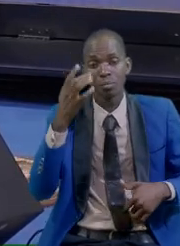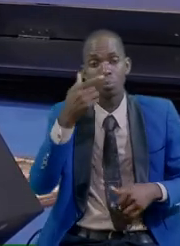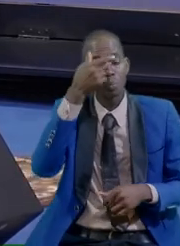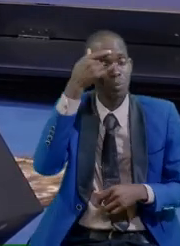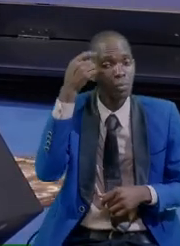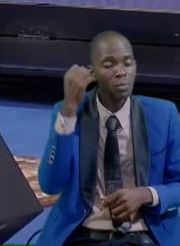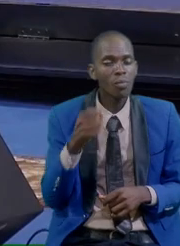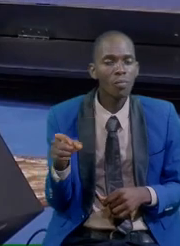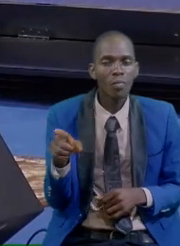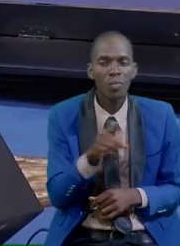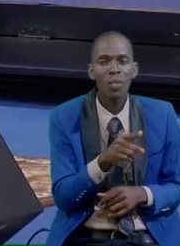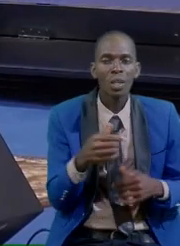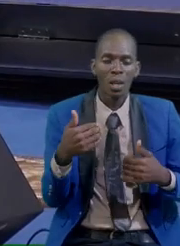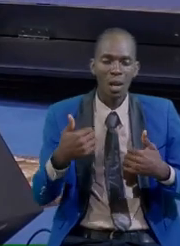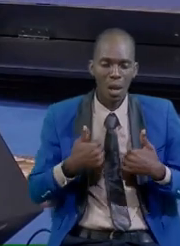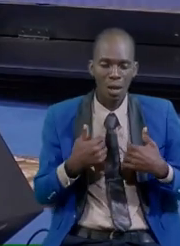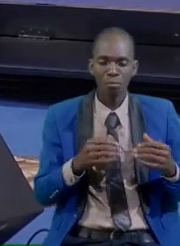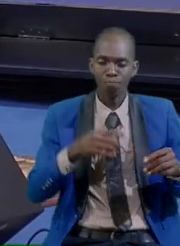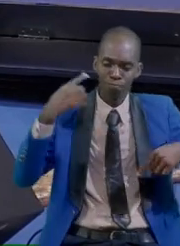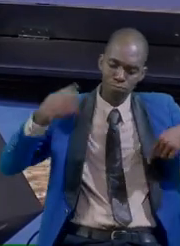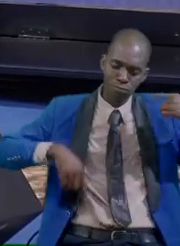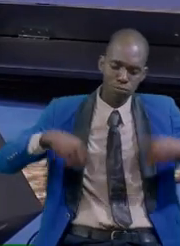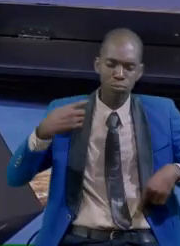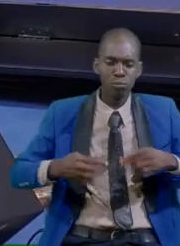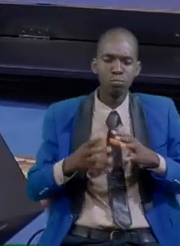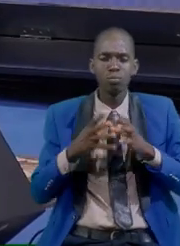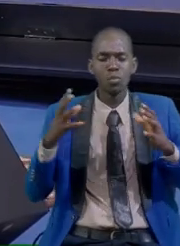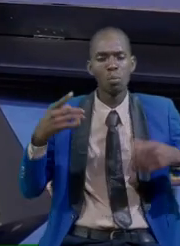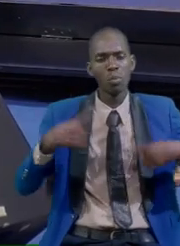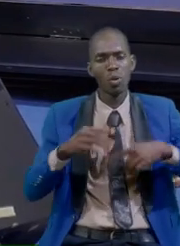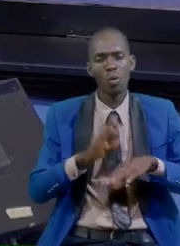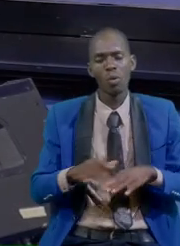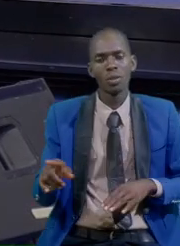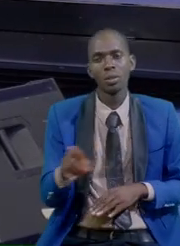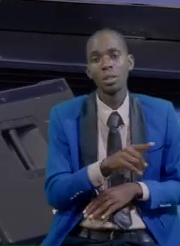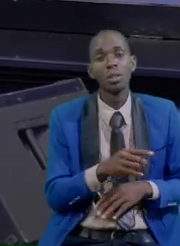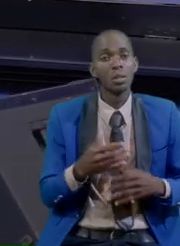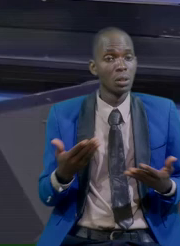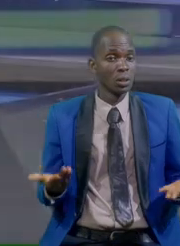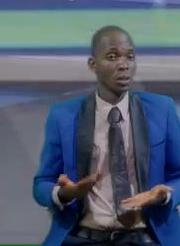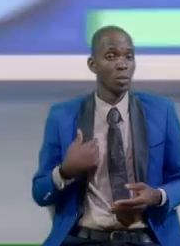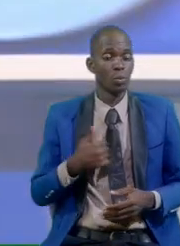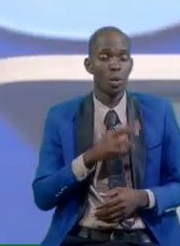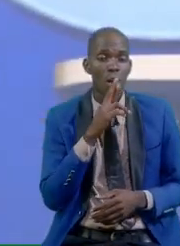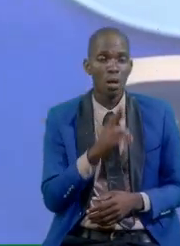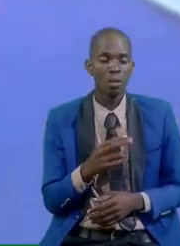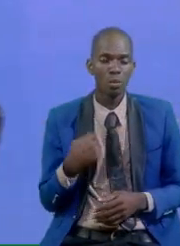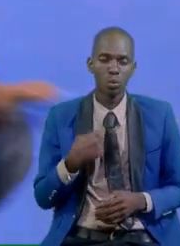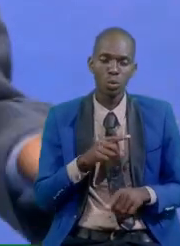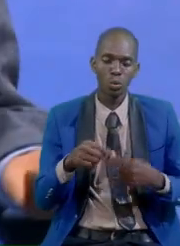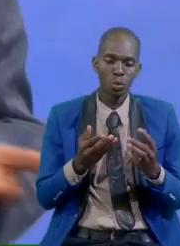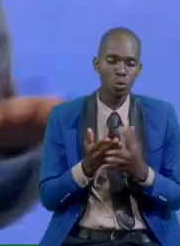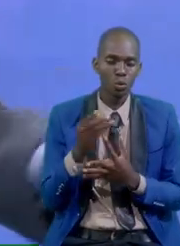had laid many stripes upon them. Here we are, we've been going through life, and as we look at, you